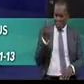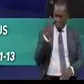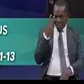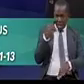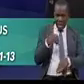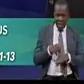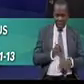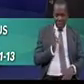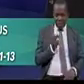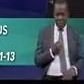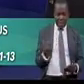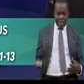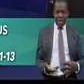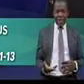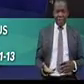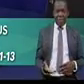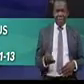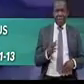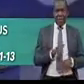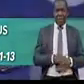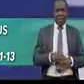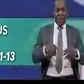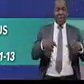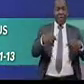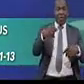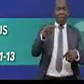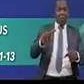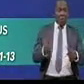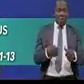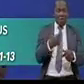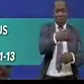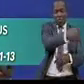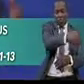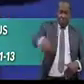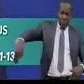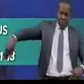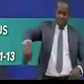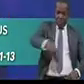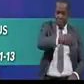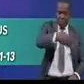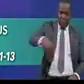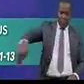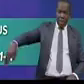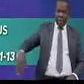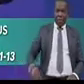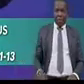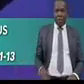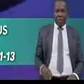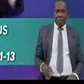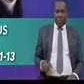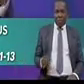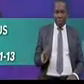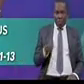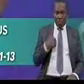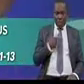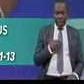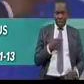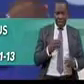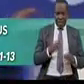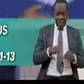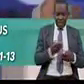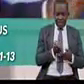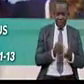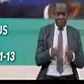come and we give the program. He gave some. We come to the side here, a choir